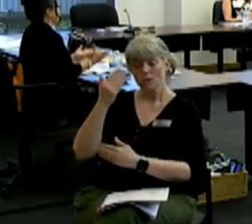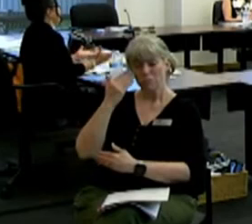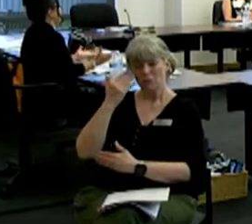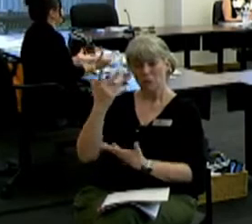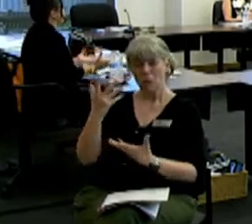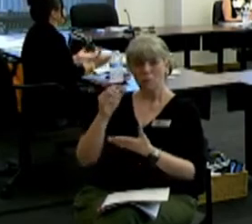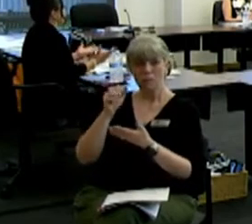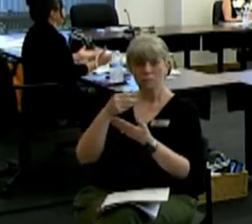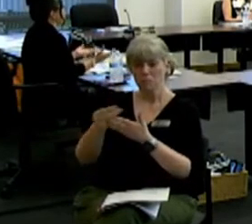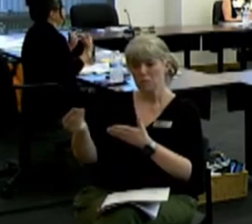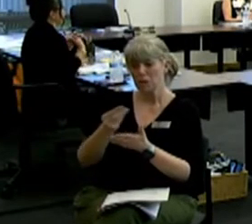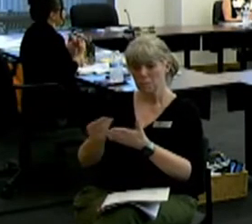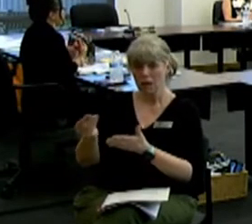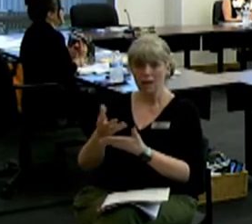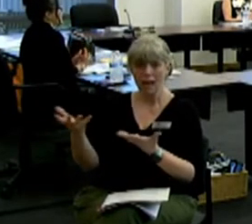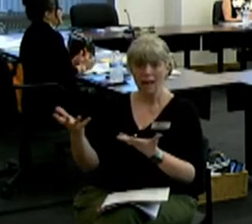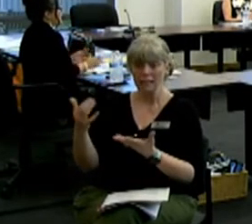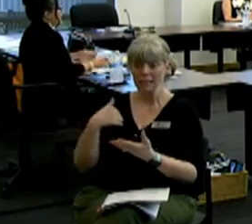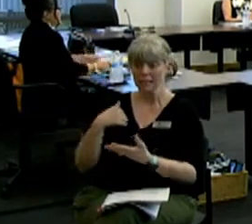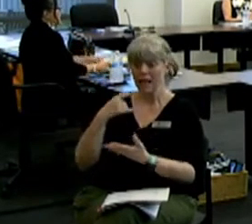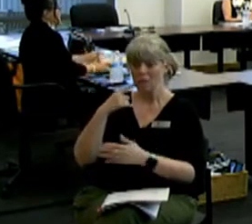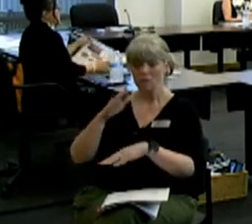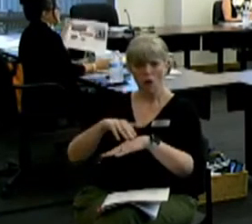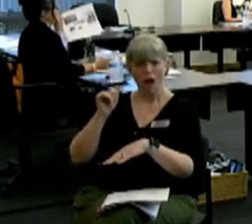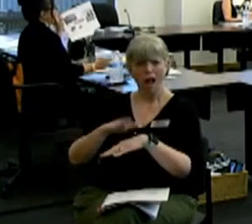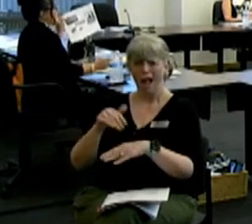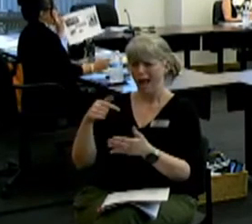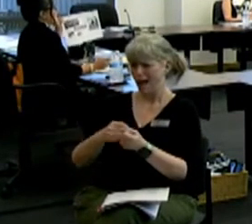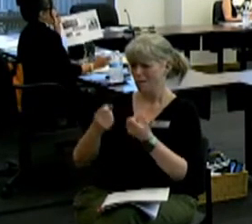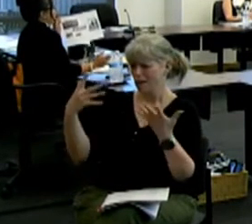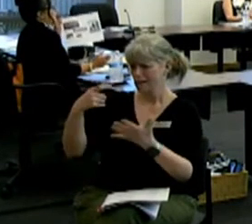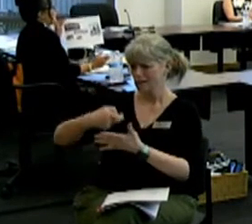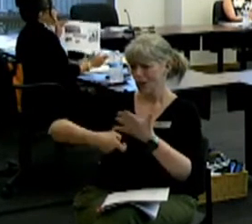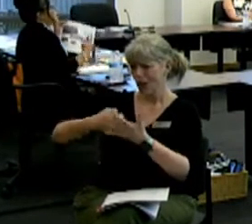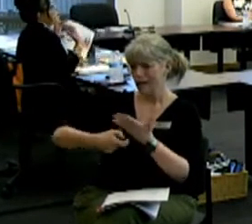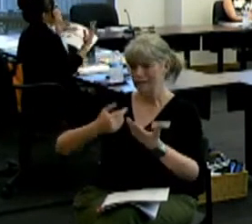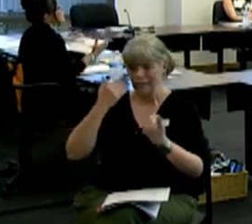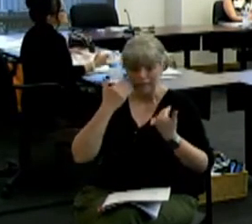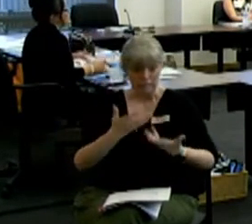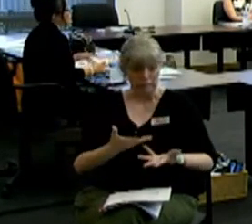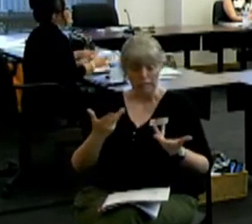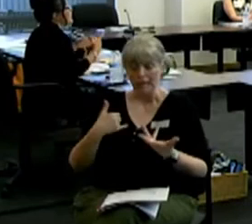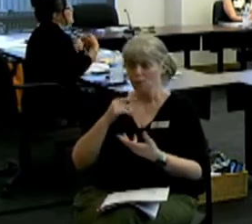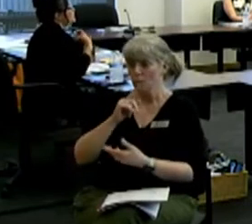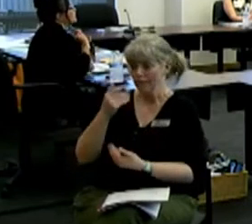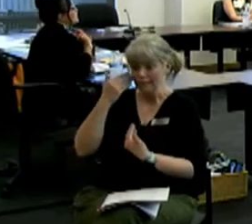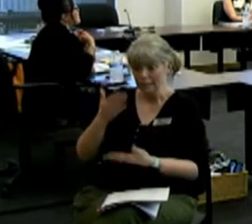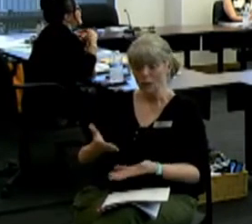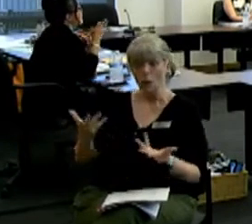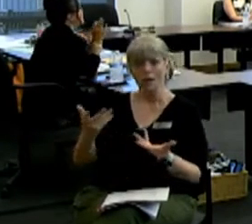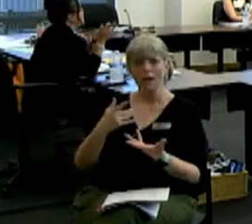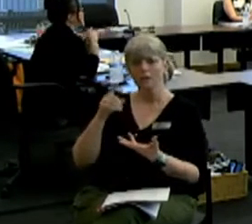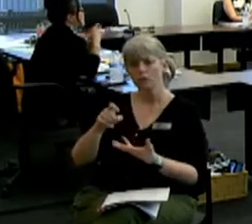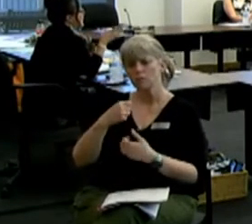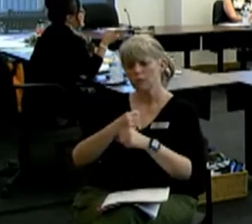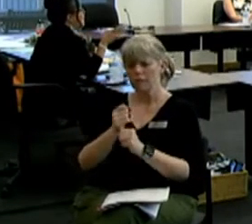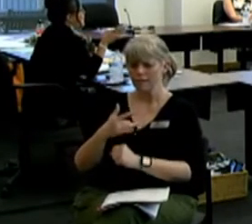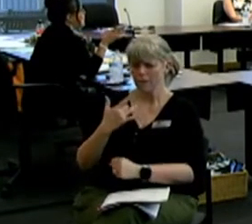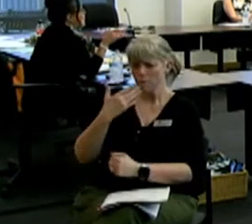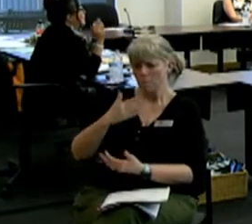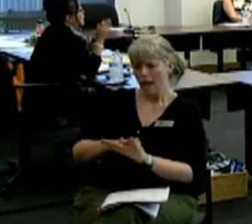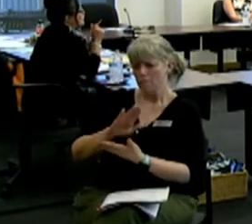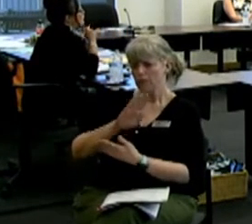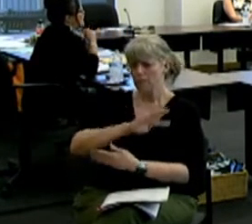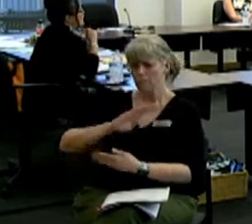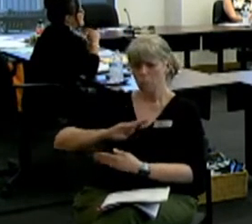what we're spending money on, because I was called out, how much is this costing the college? I'm like, I don't know. I really didn't know. And I shouldn't be made to feel bad by any